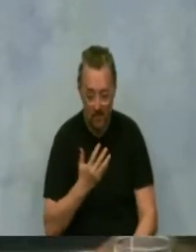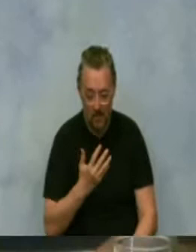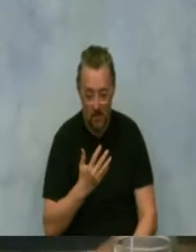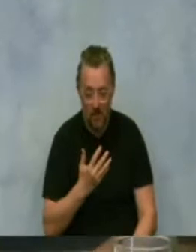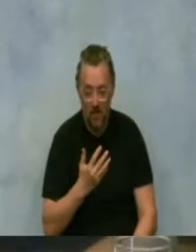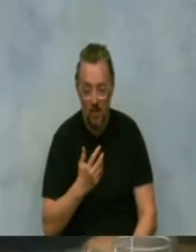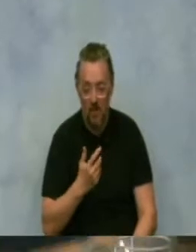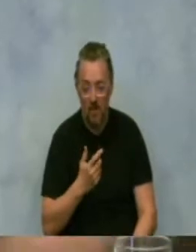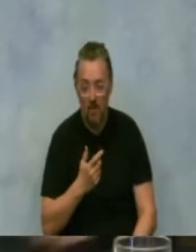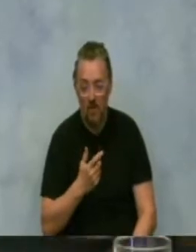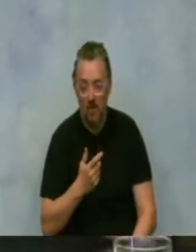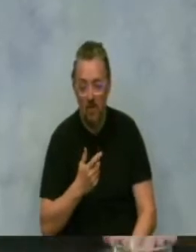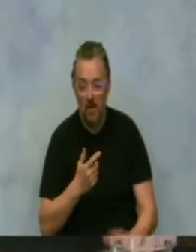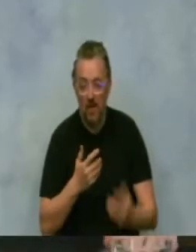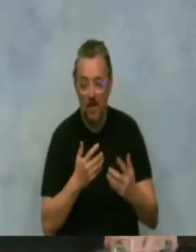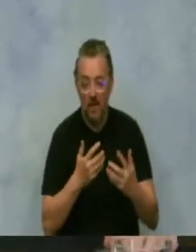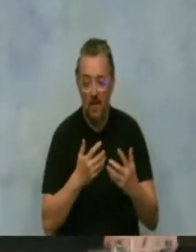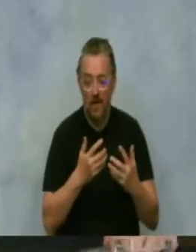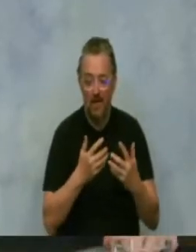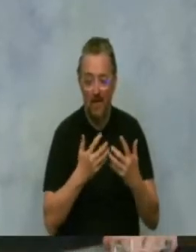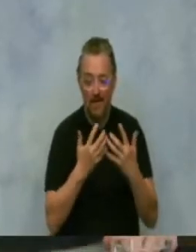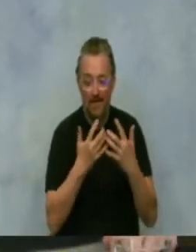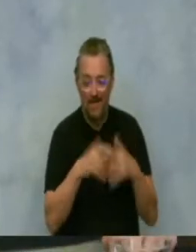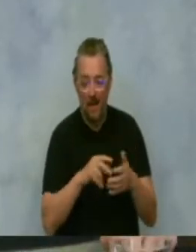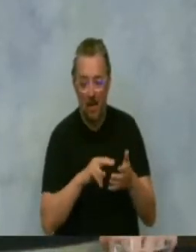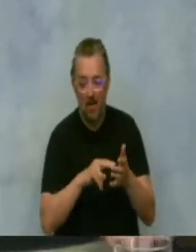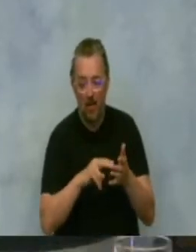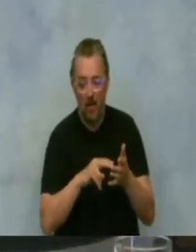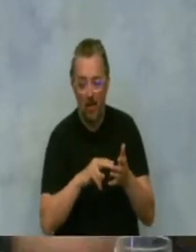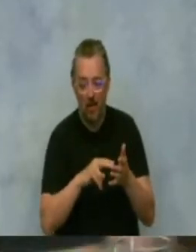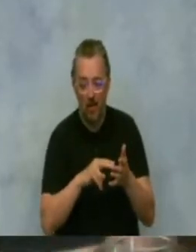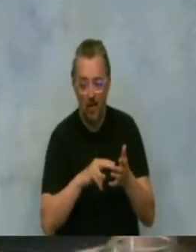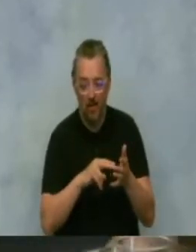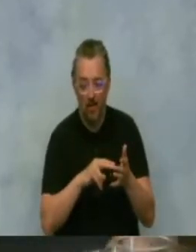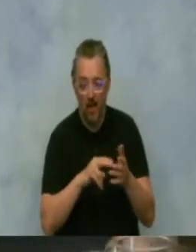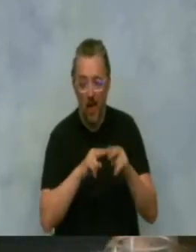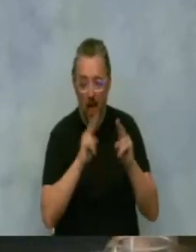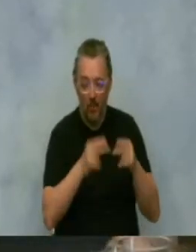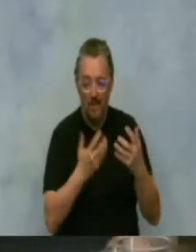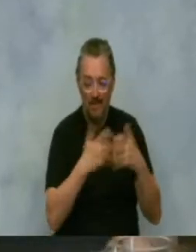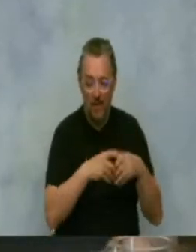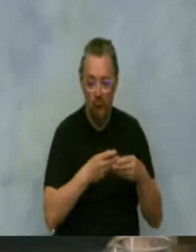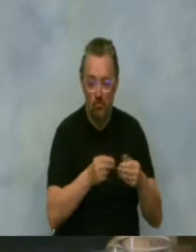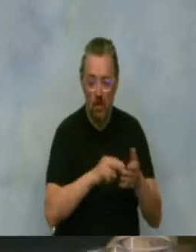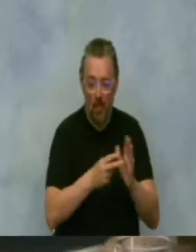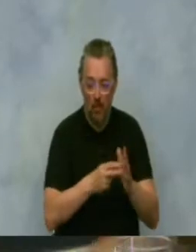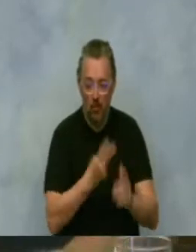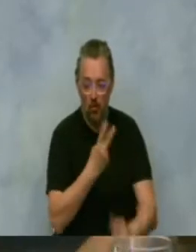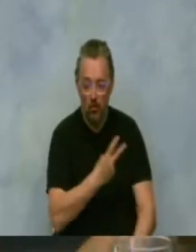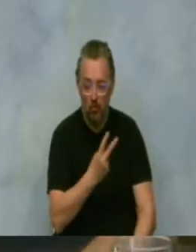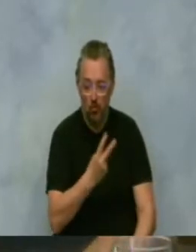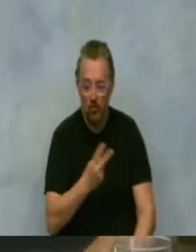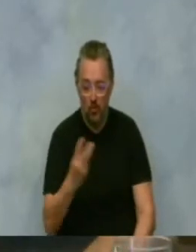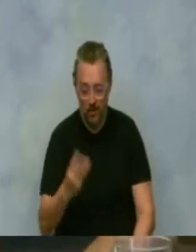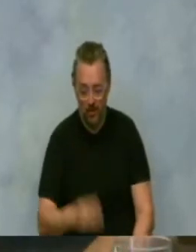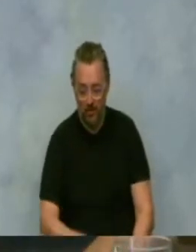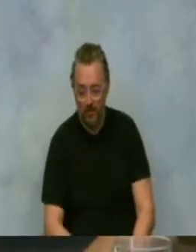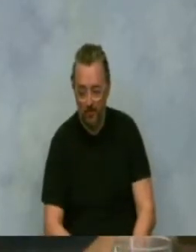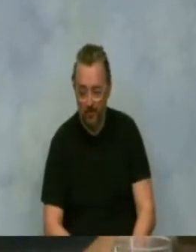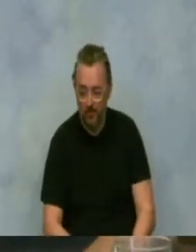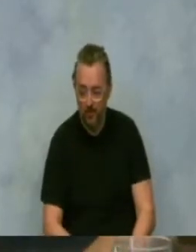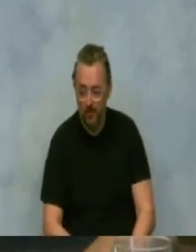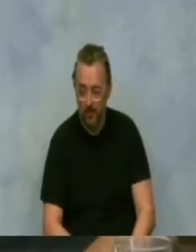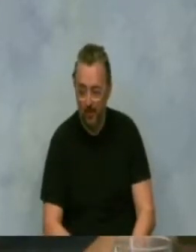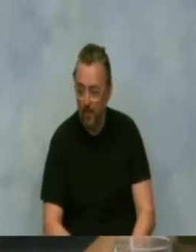and Technical Resources Plan 22 to 23, pages 155 to 178. Again, I'm going to pass you over to Cameron. Cameron